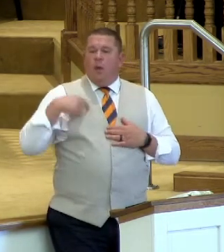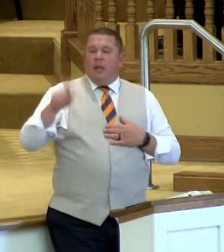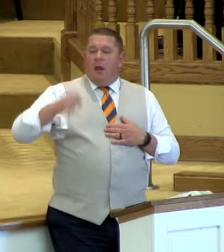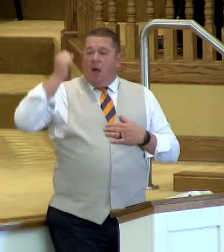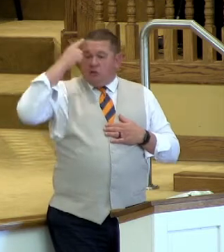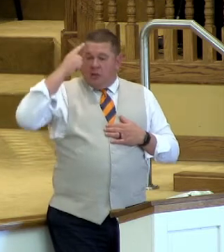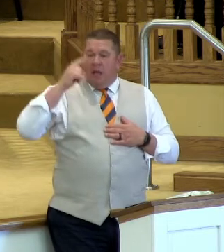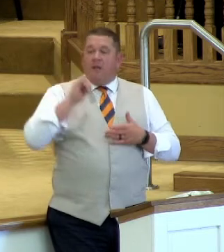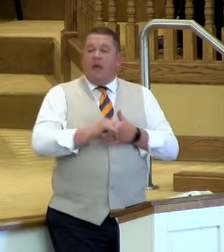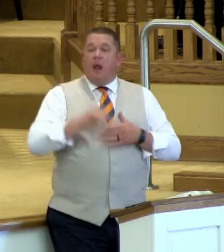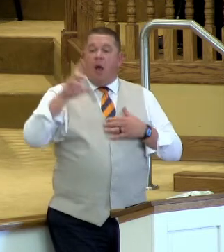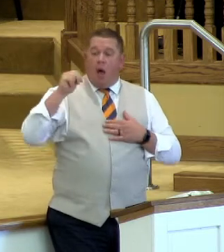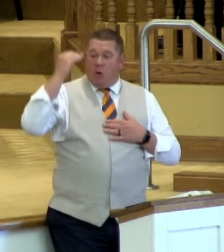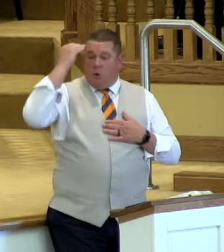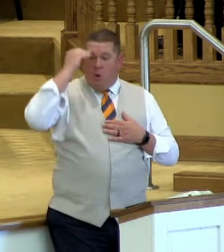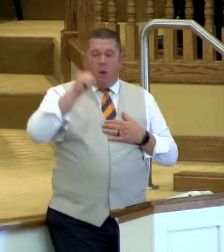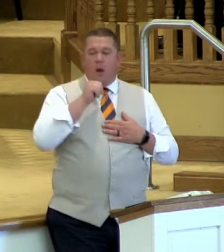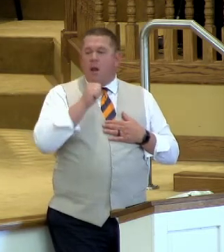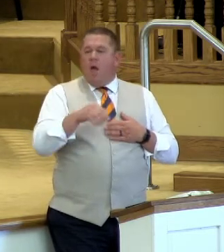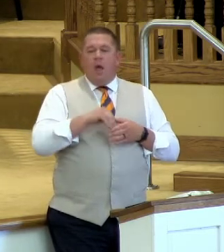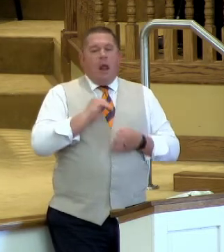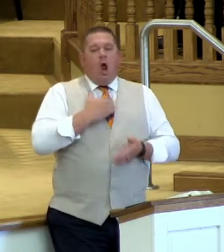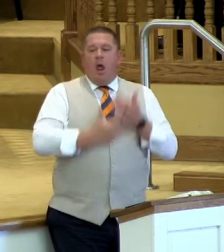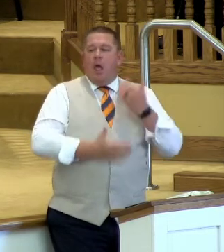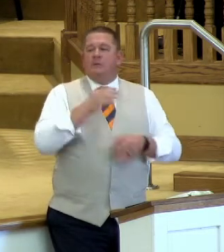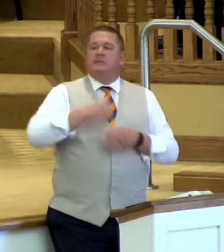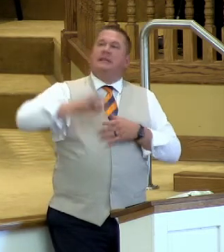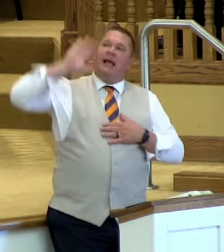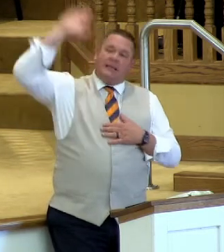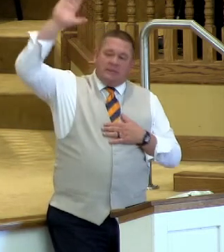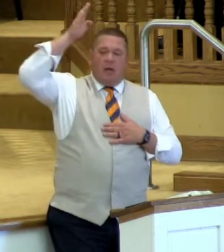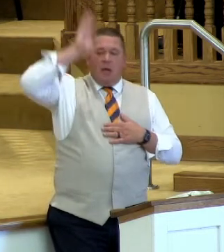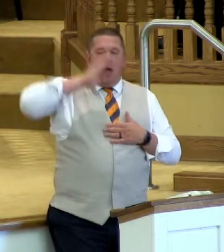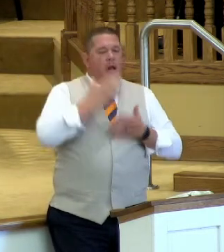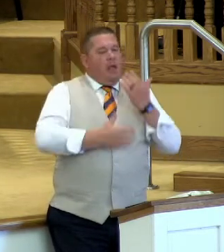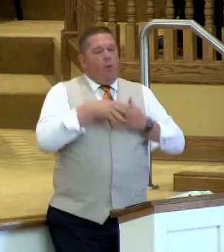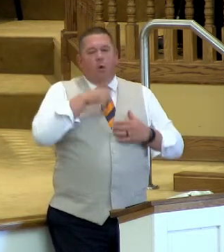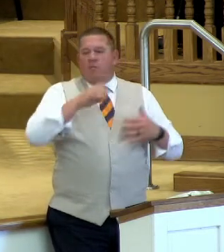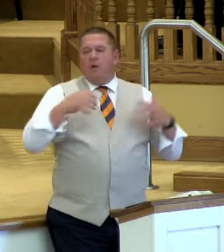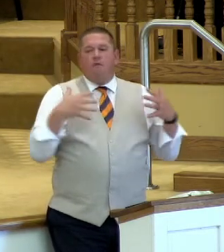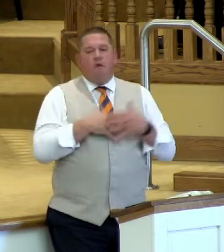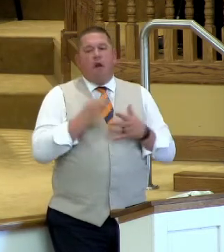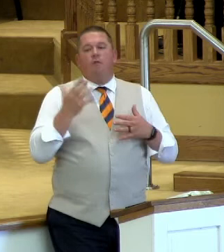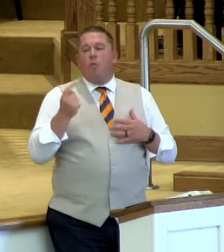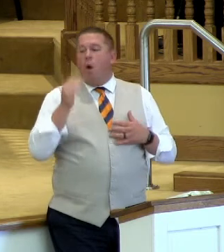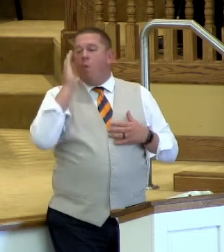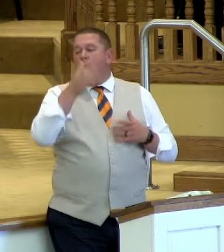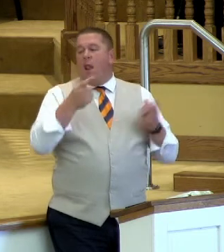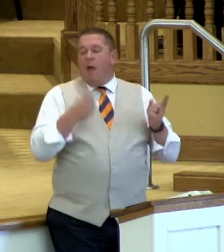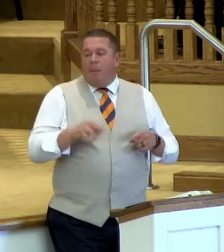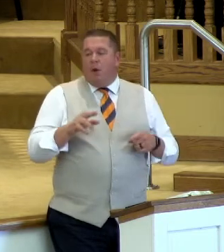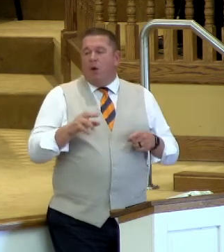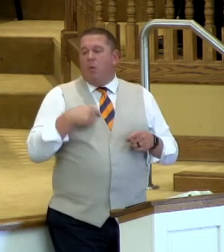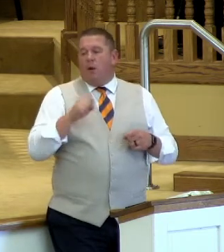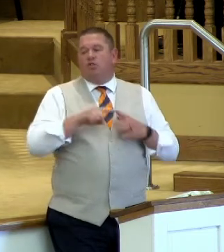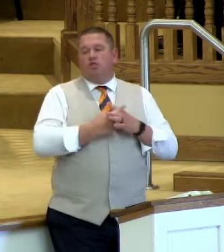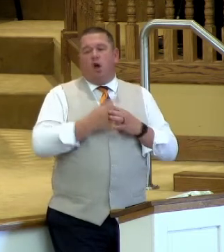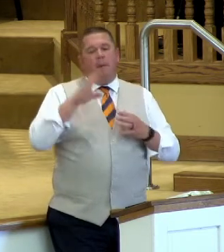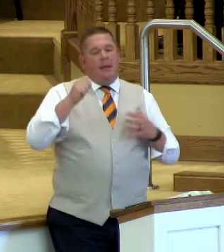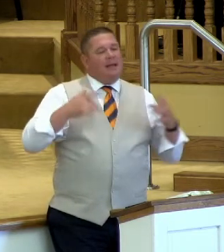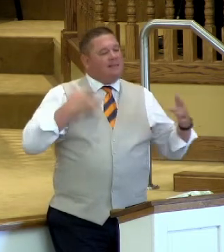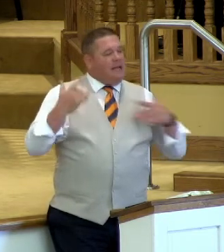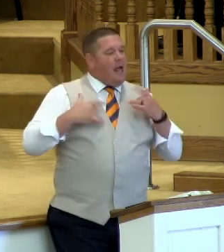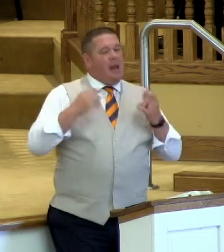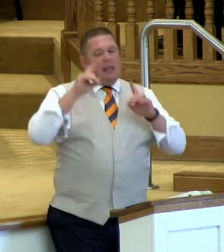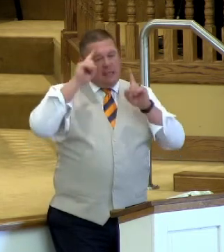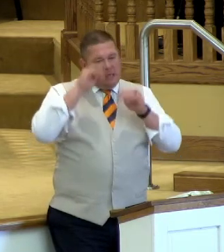need to understand that the unknown is not in our hands, it's in God's hands. We need to not be afraid of what is going to happen, and we need to start being